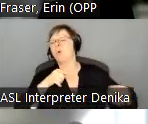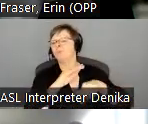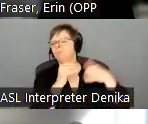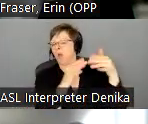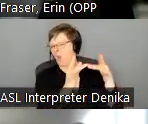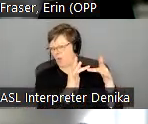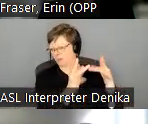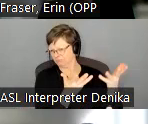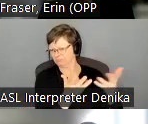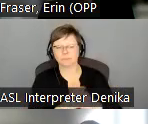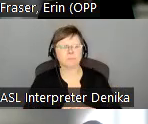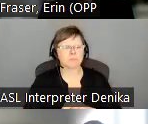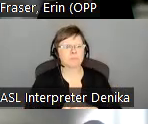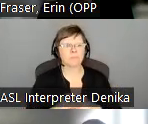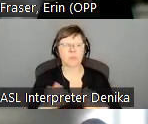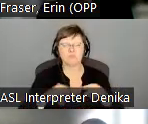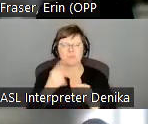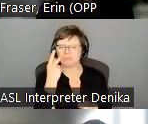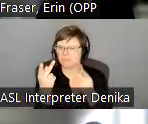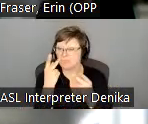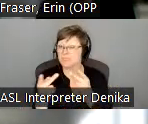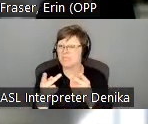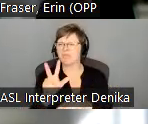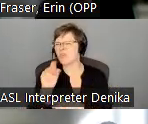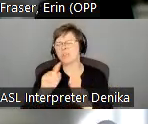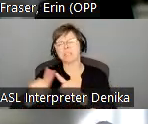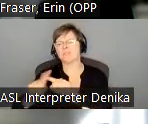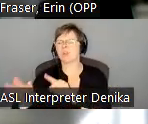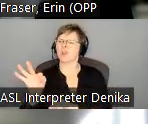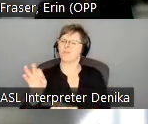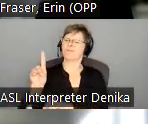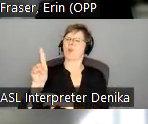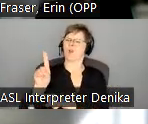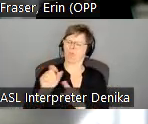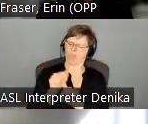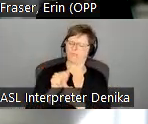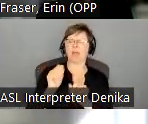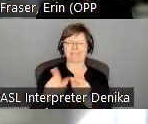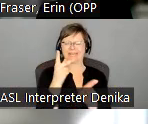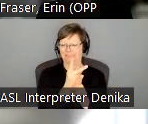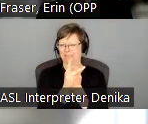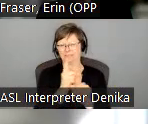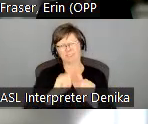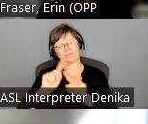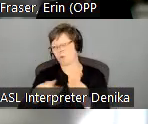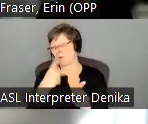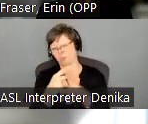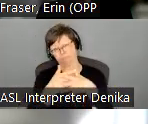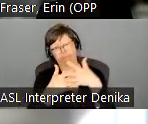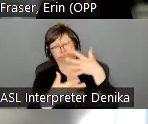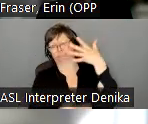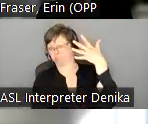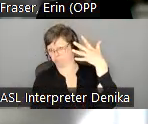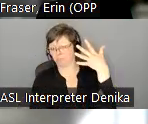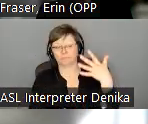see over 30 what we call fraud types that we have grouped together because there's so many different variations of frauds.